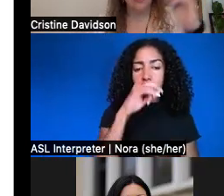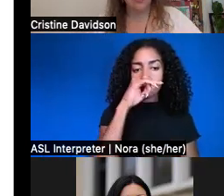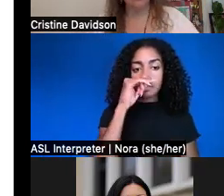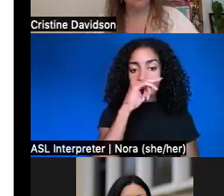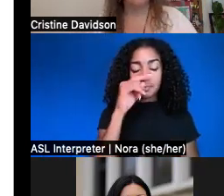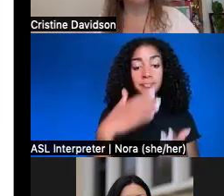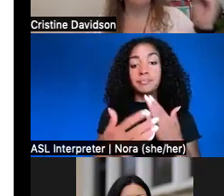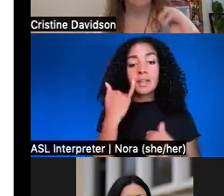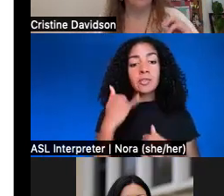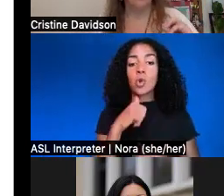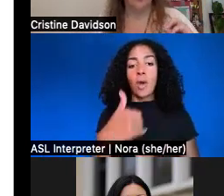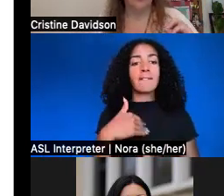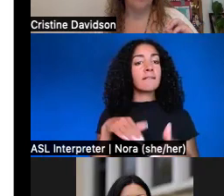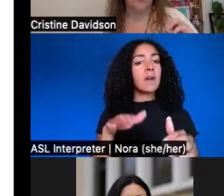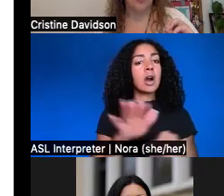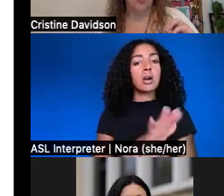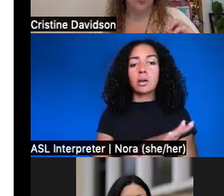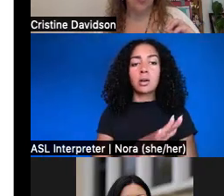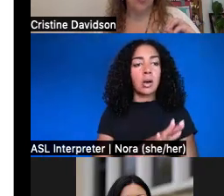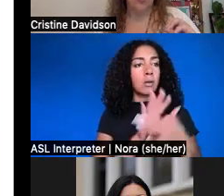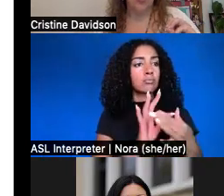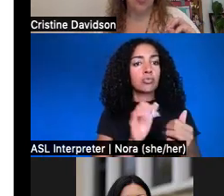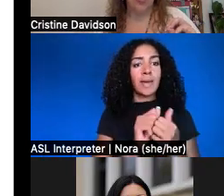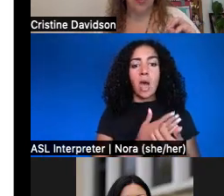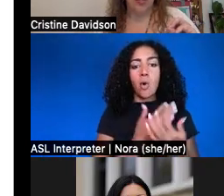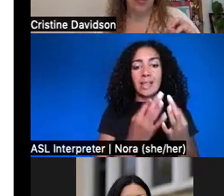can still start putting some of our